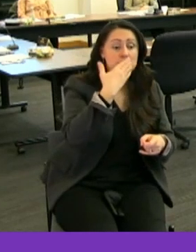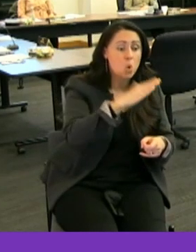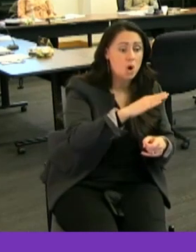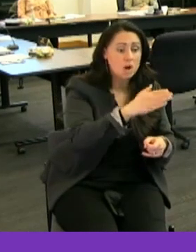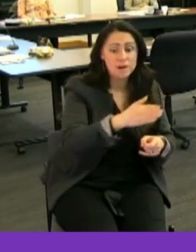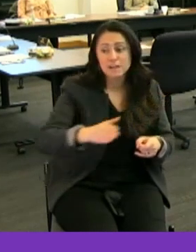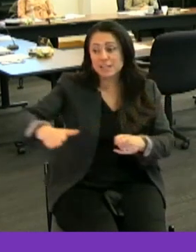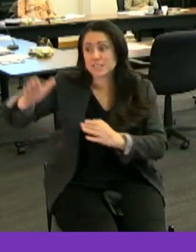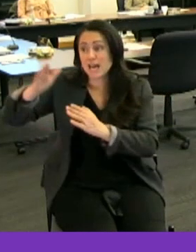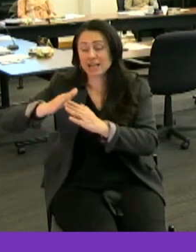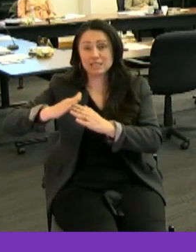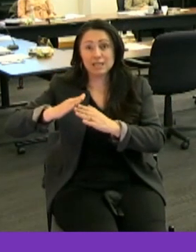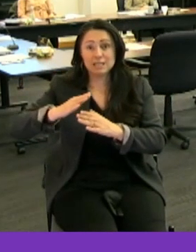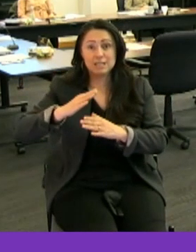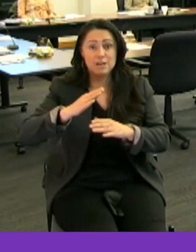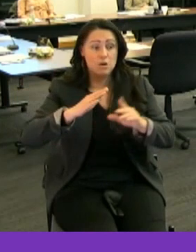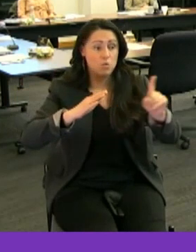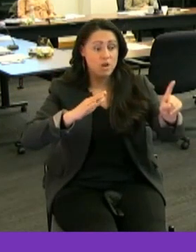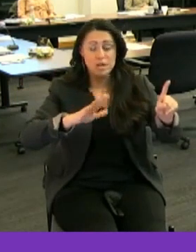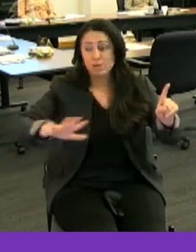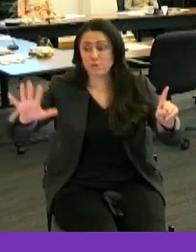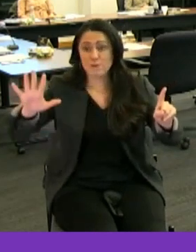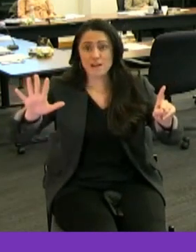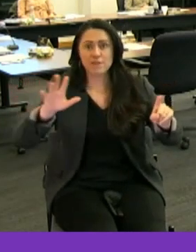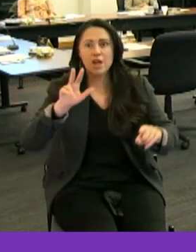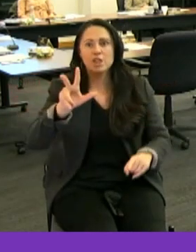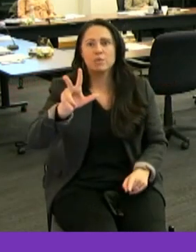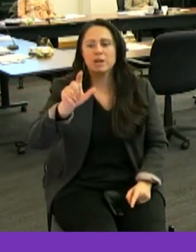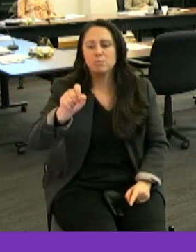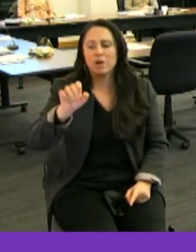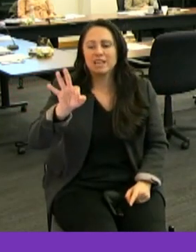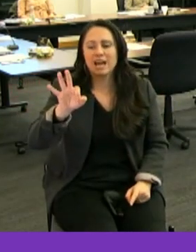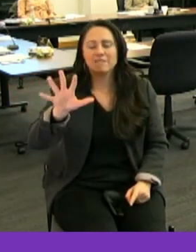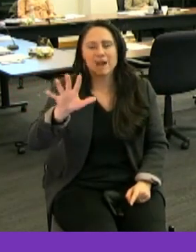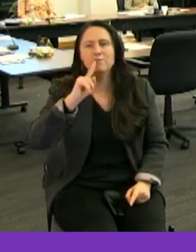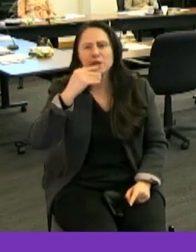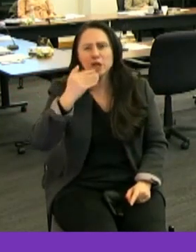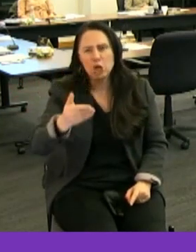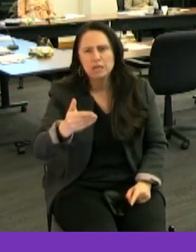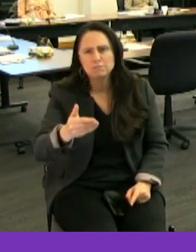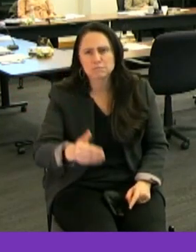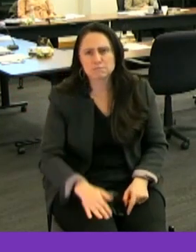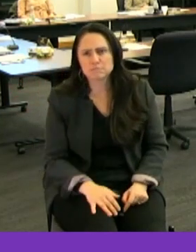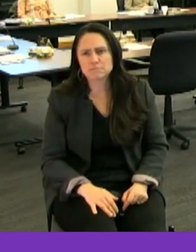5 stars, and our average rating was 3.95. So that's pretty good.